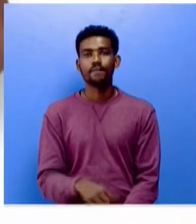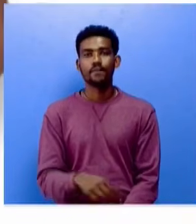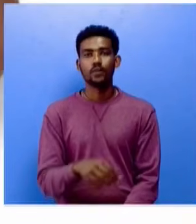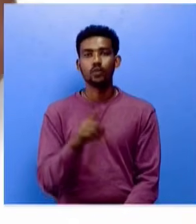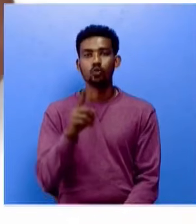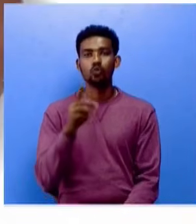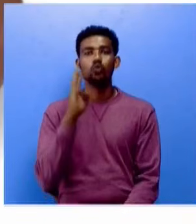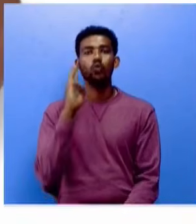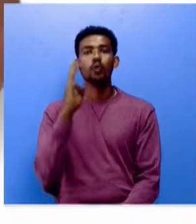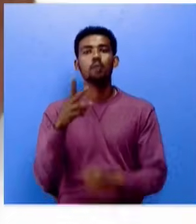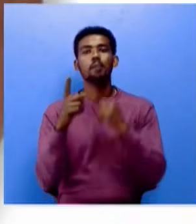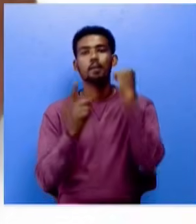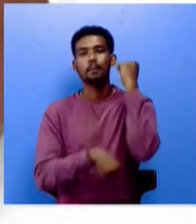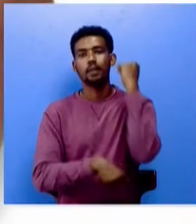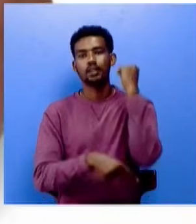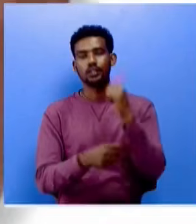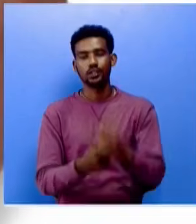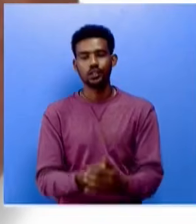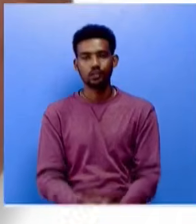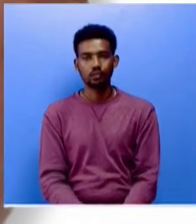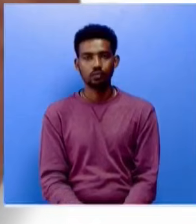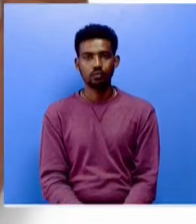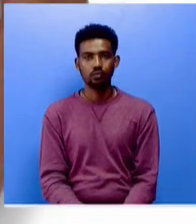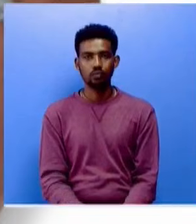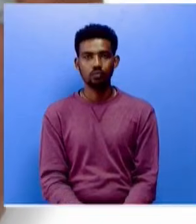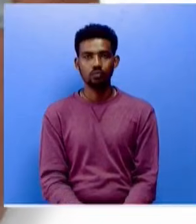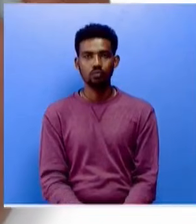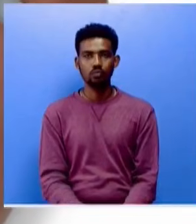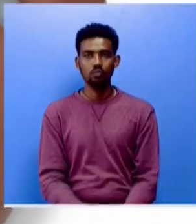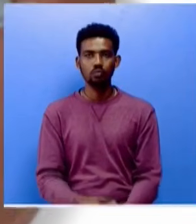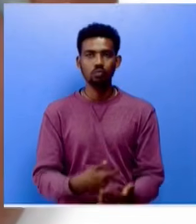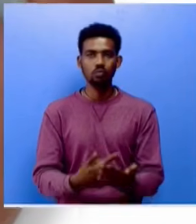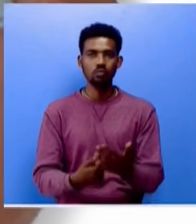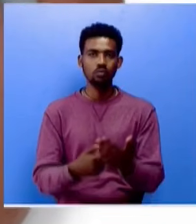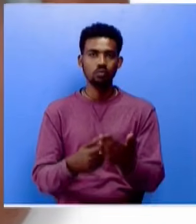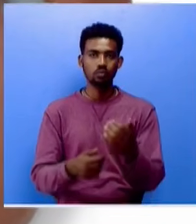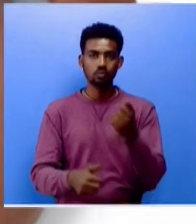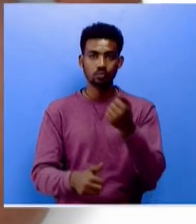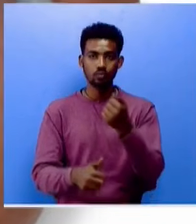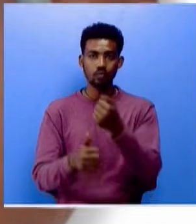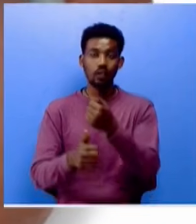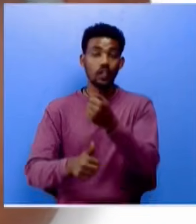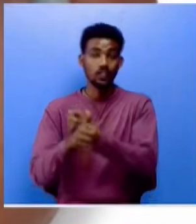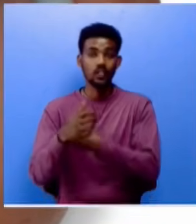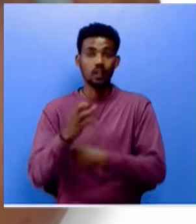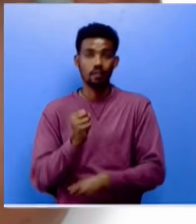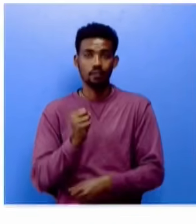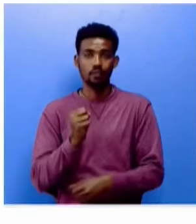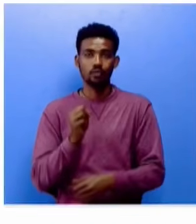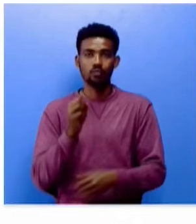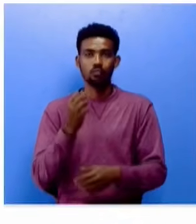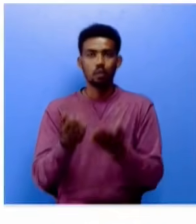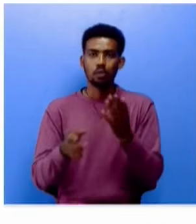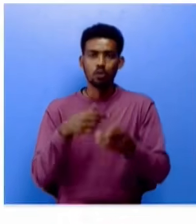punished. You will be punished. Here is the risk. Okay?